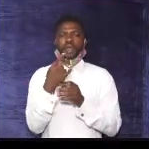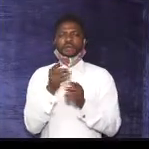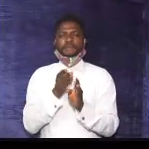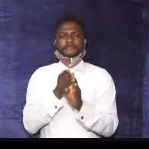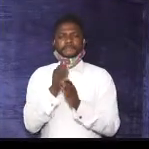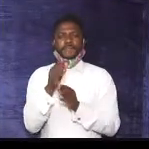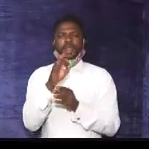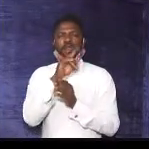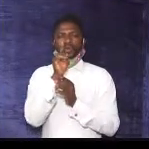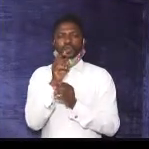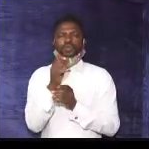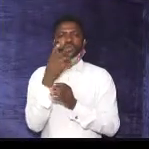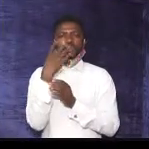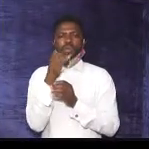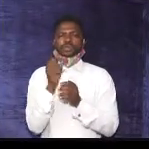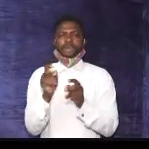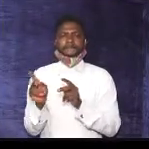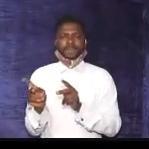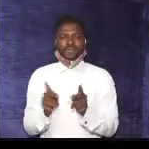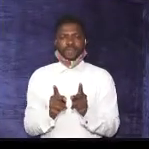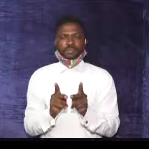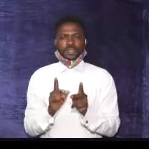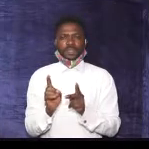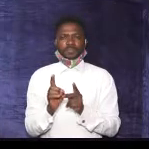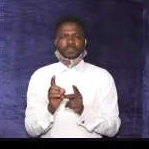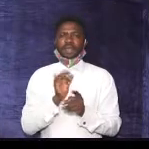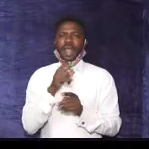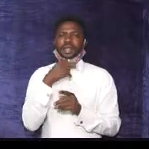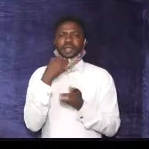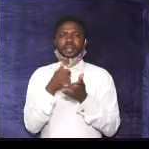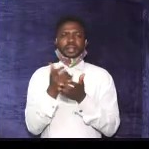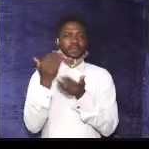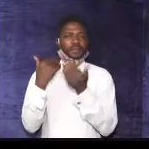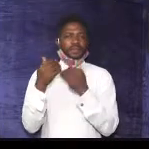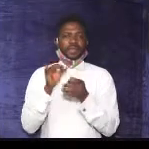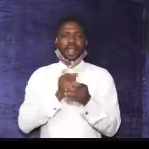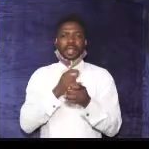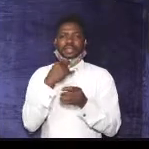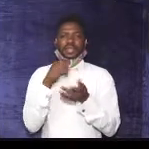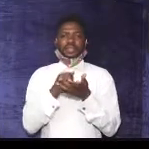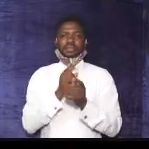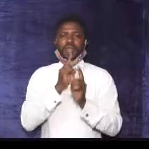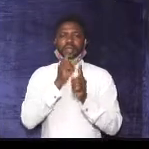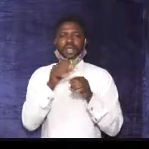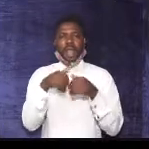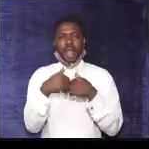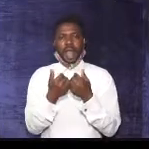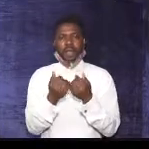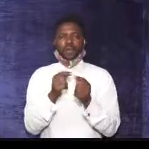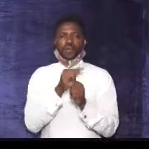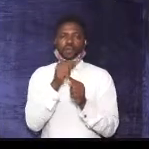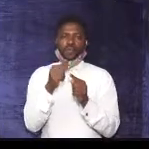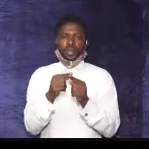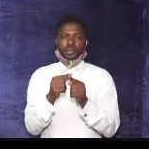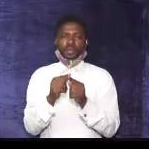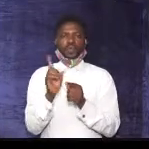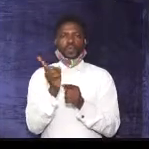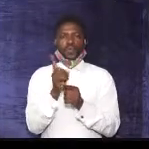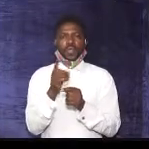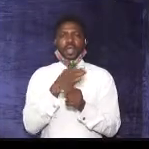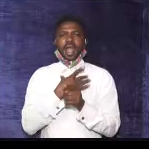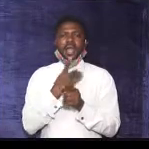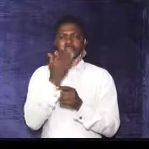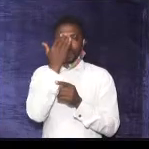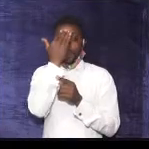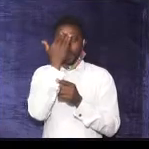action of the main clause was performed. I said it before, I said it answers how,